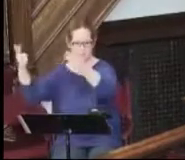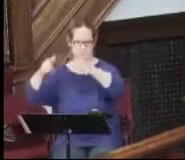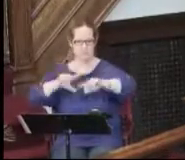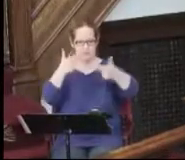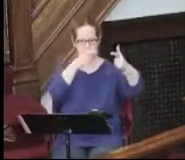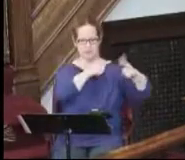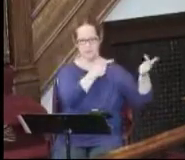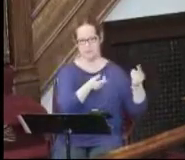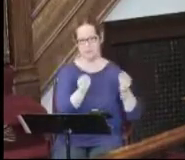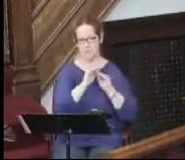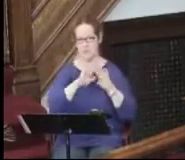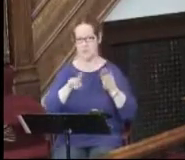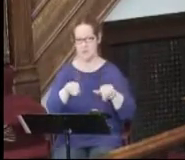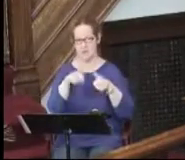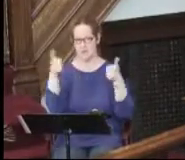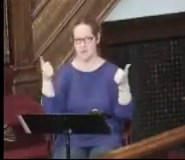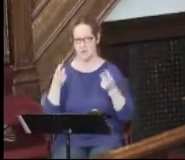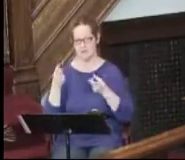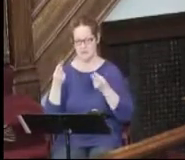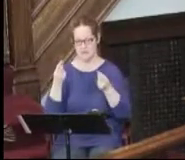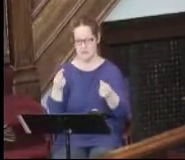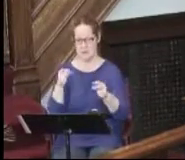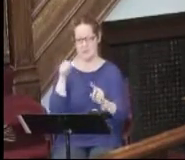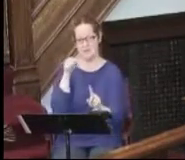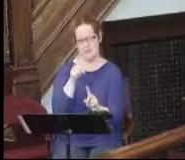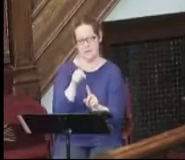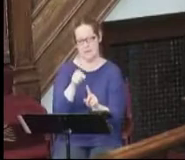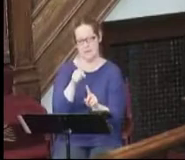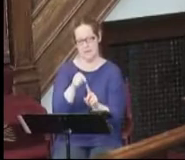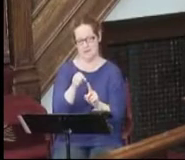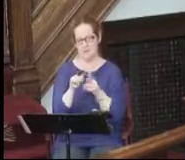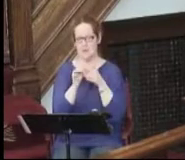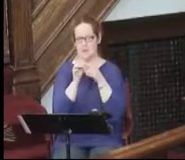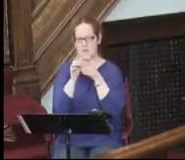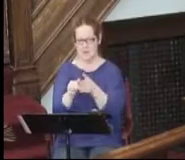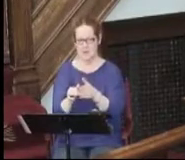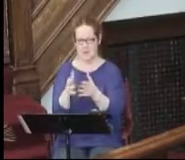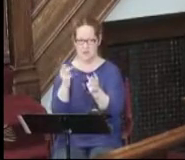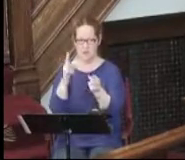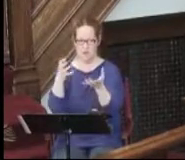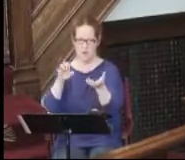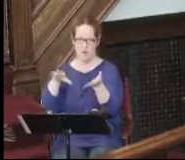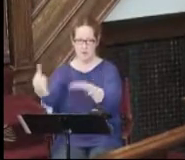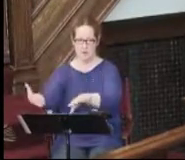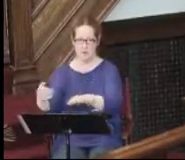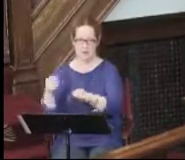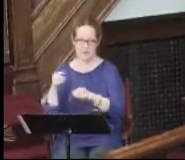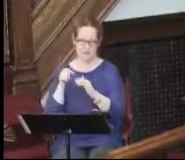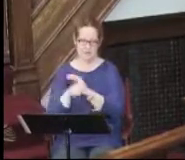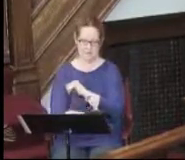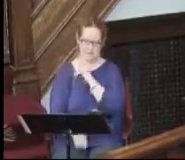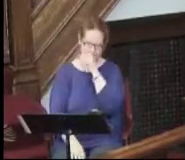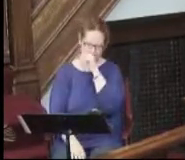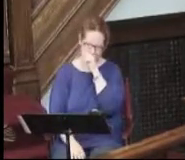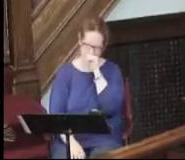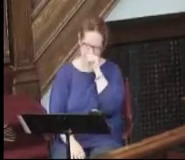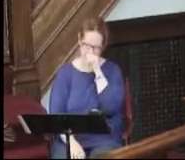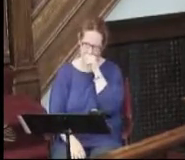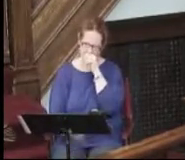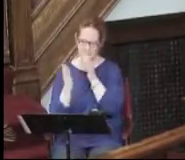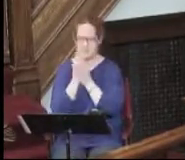than anything else he did, some folks believe that this is what led to people to seek his death. Now, some folks